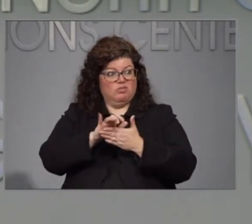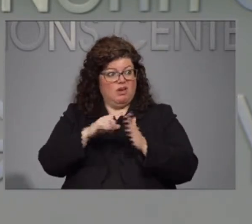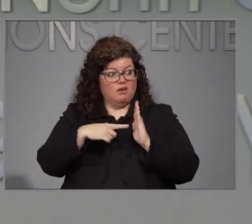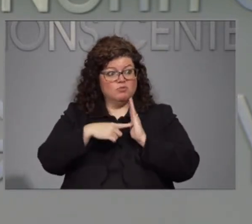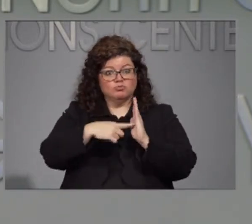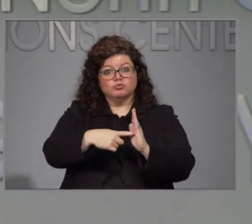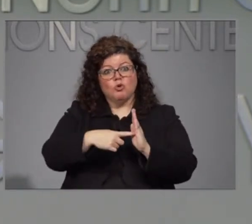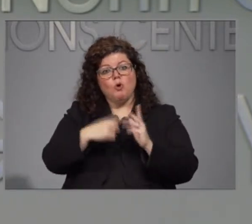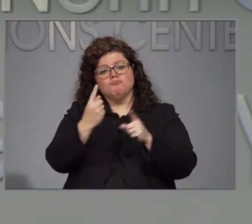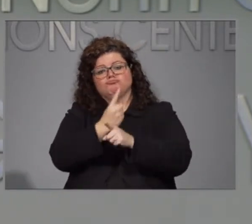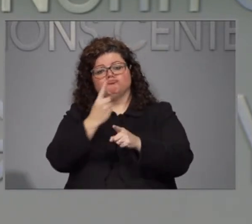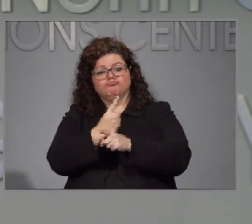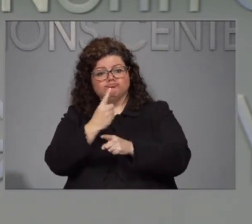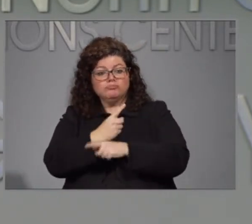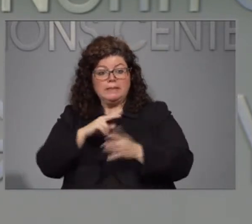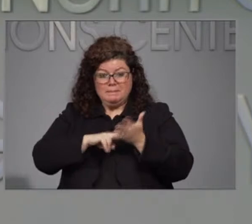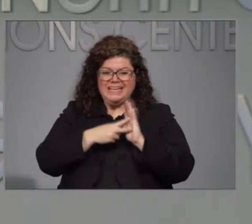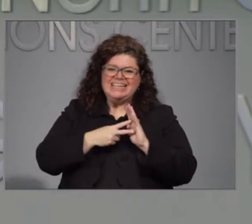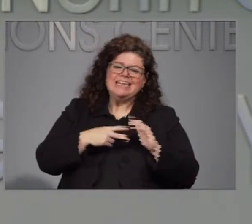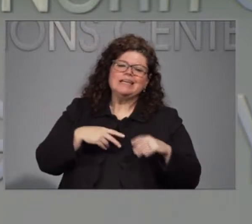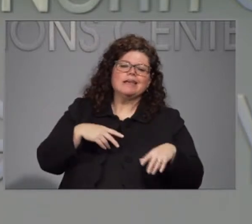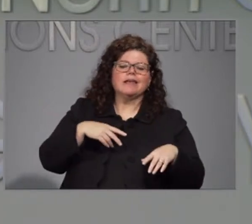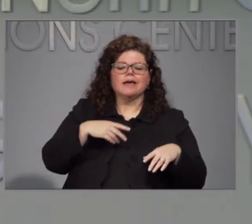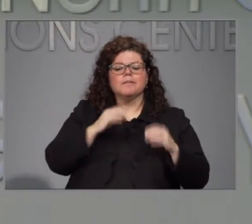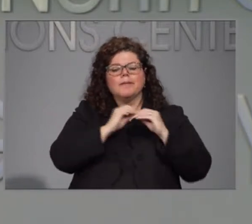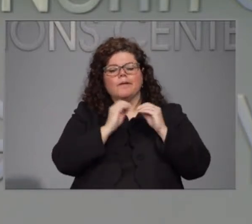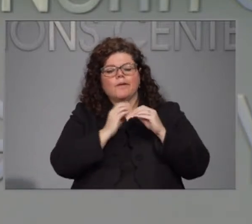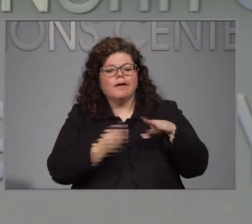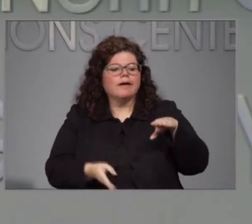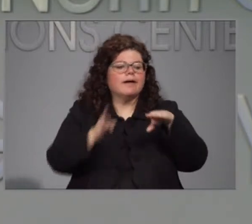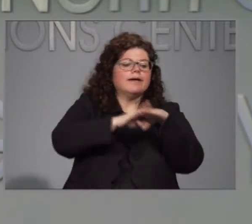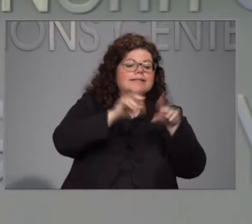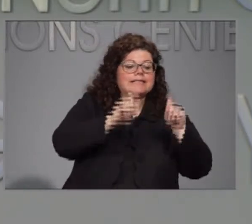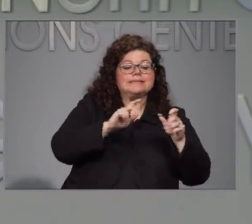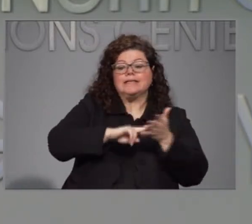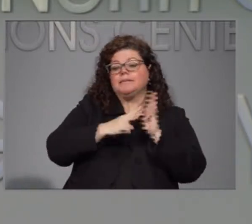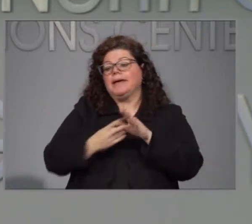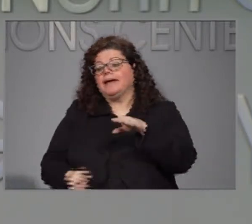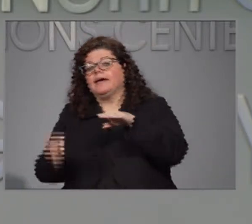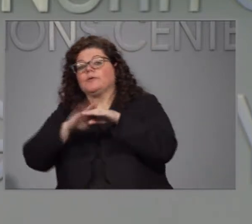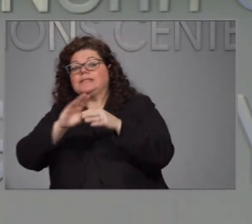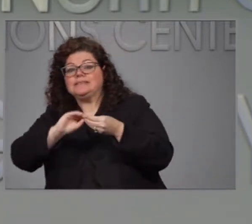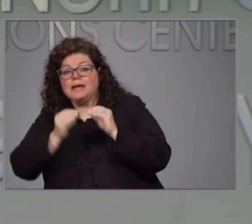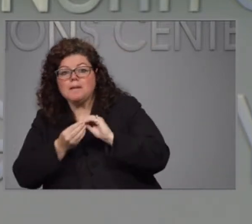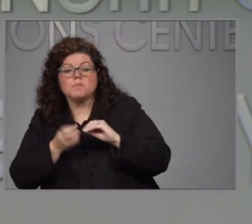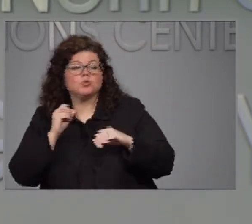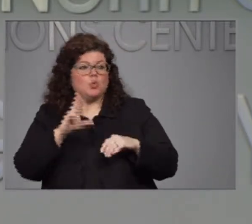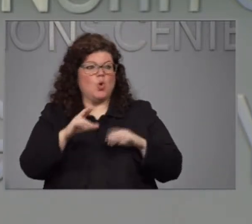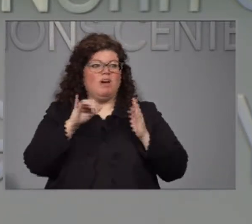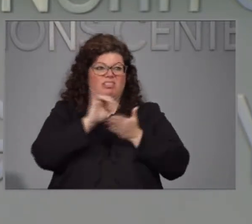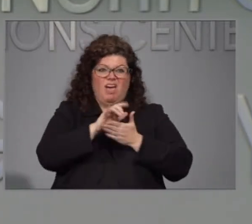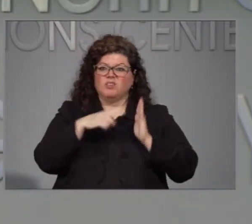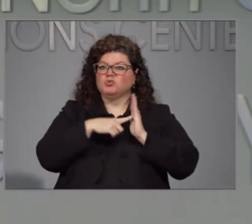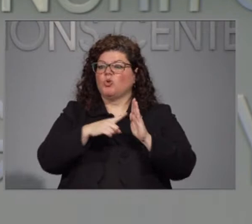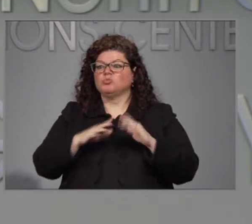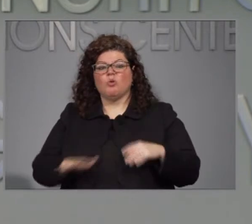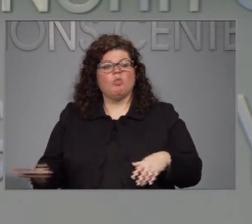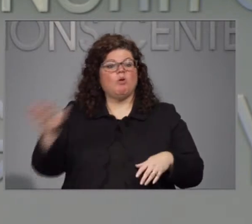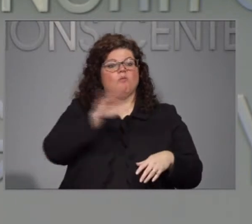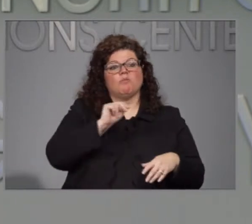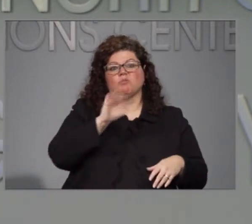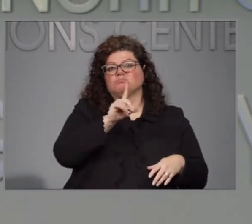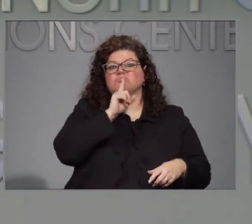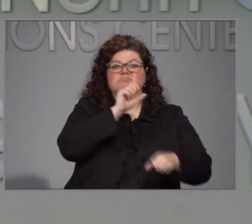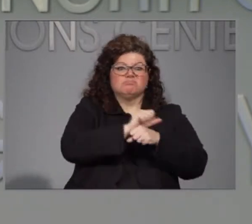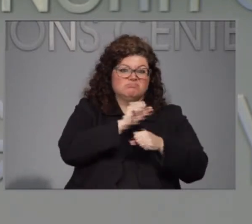higher rates as a result of targeted testing in at-risk communities, or is this reflective of the general population of the state? My second question is, the